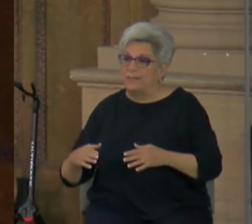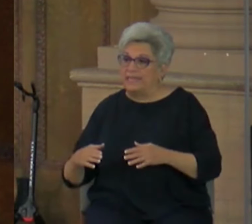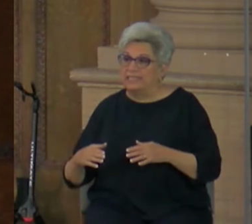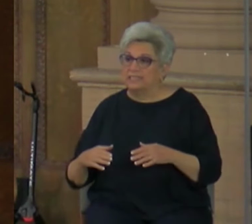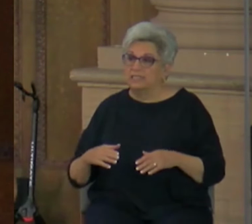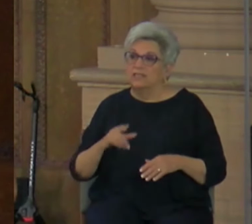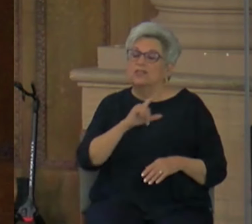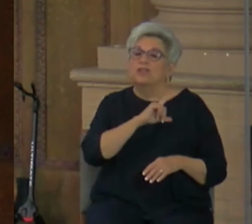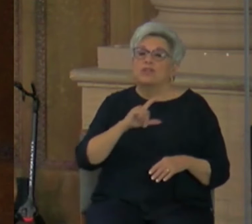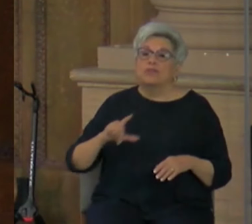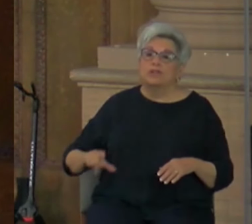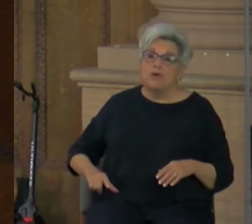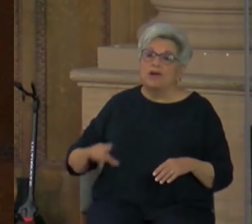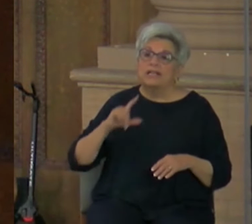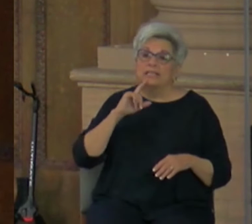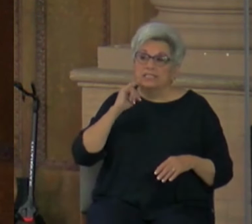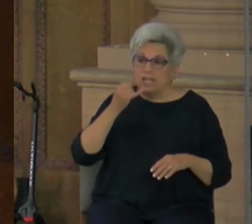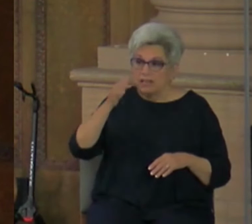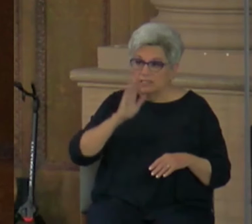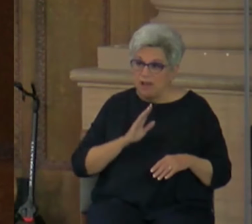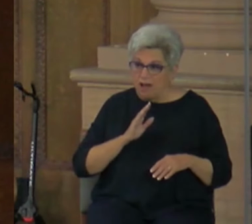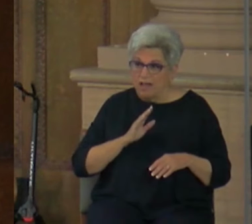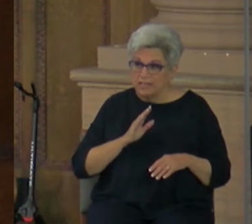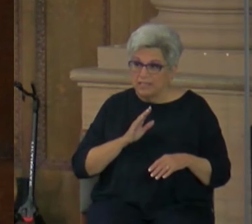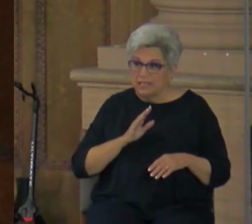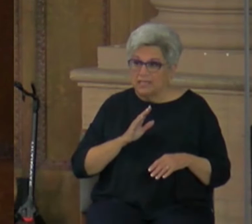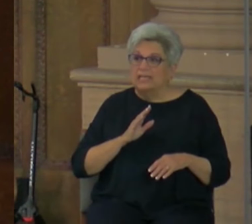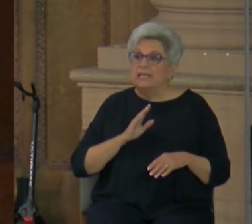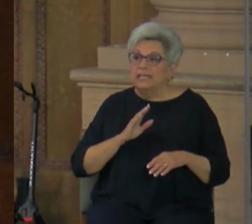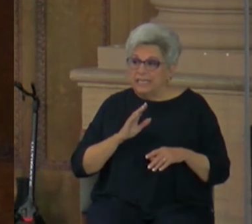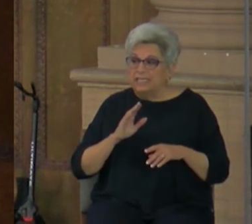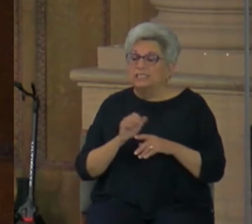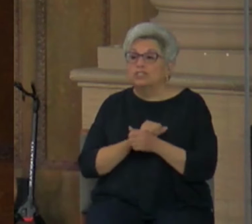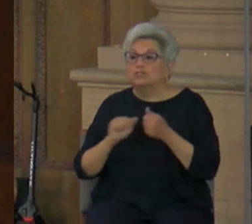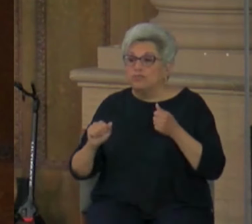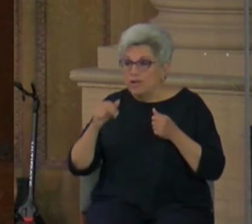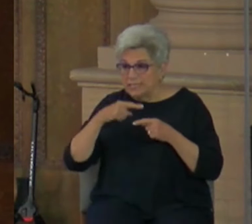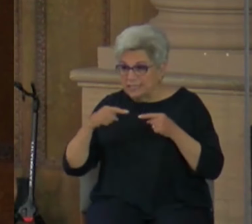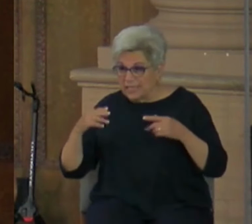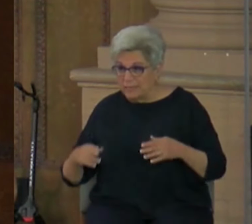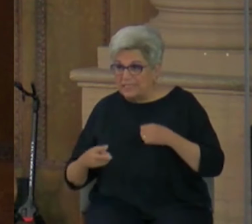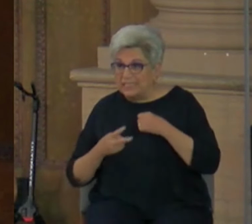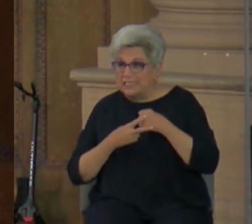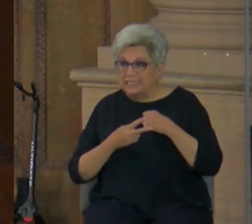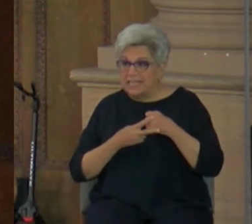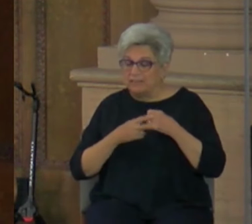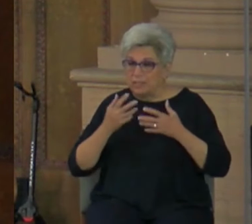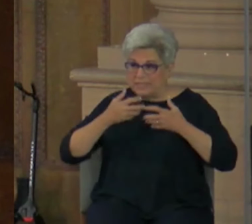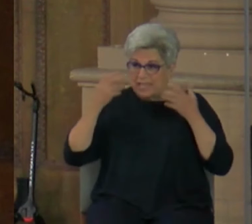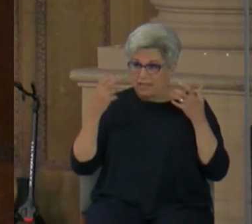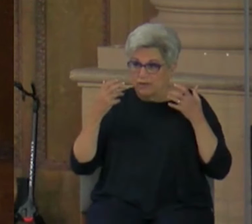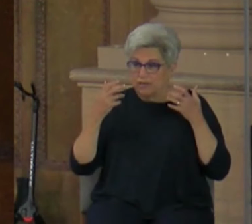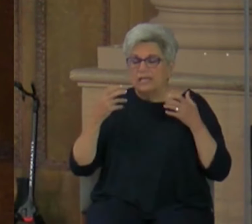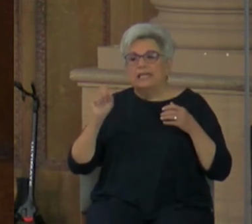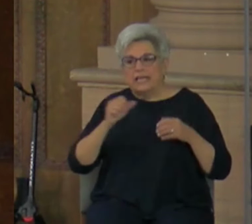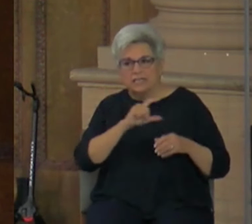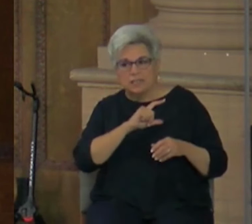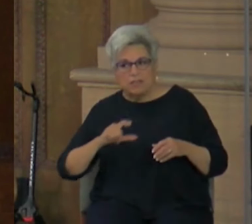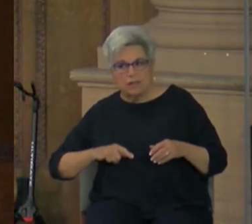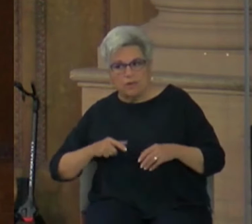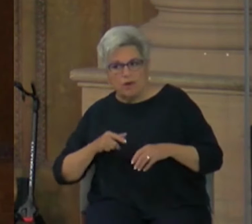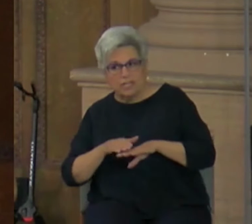God. The Lord is avenging and wrathful. The Lord takes vengeance on his enemies and keeps wrath for his enemies. The Lord is slow to anger and great in